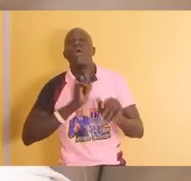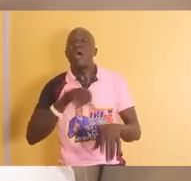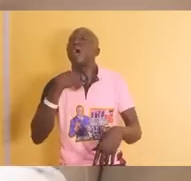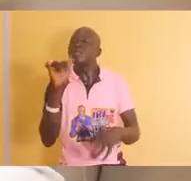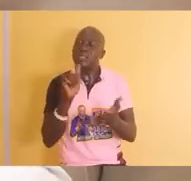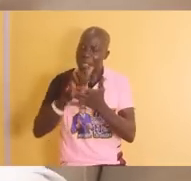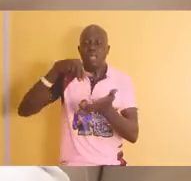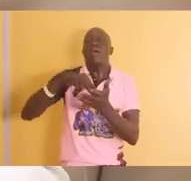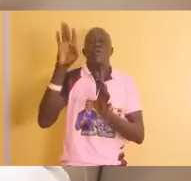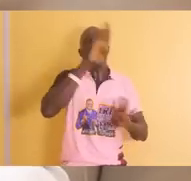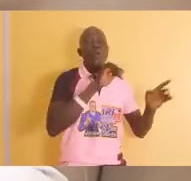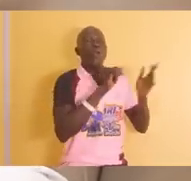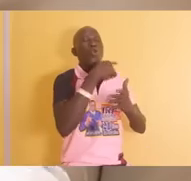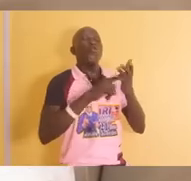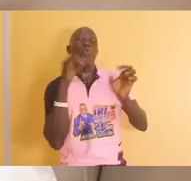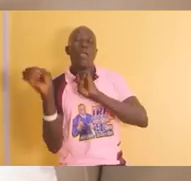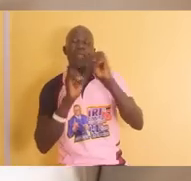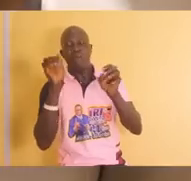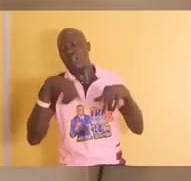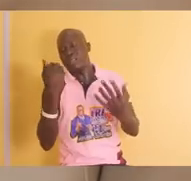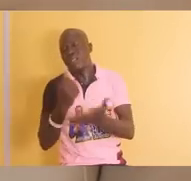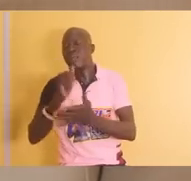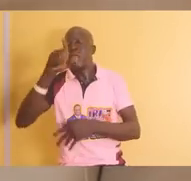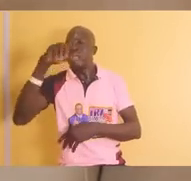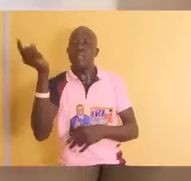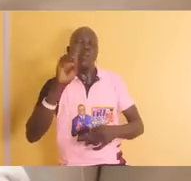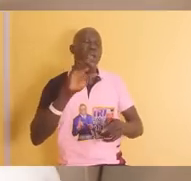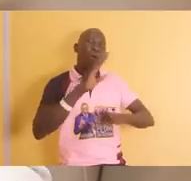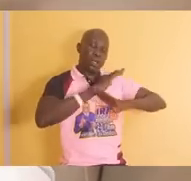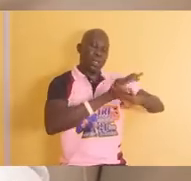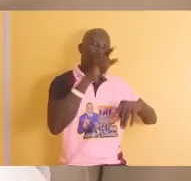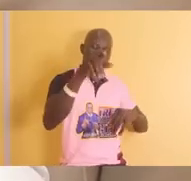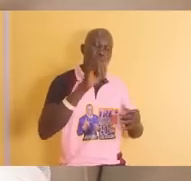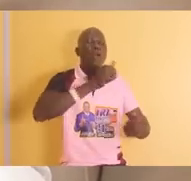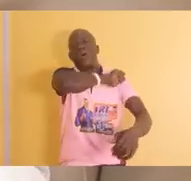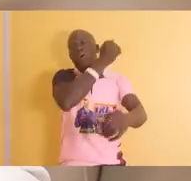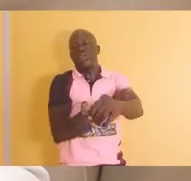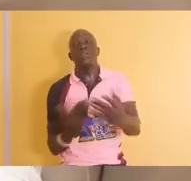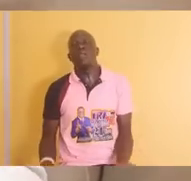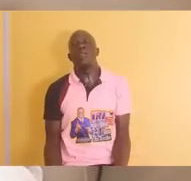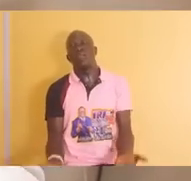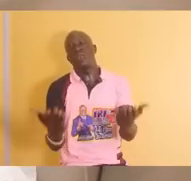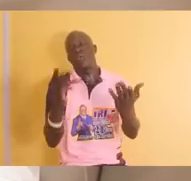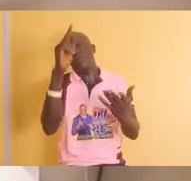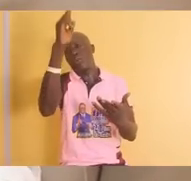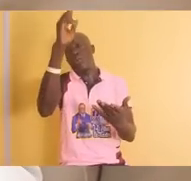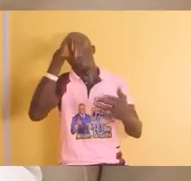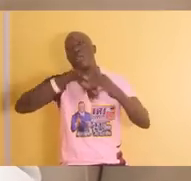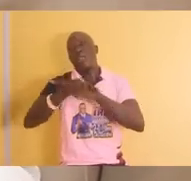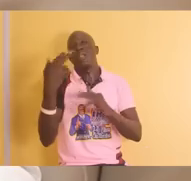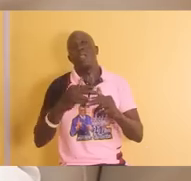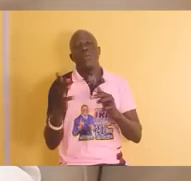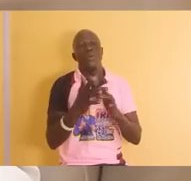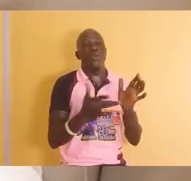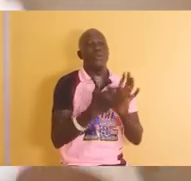corny will be go bamba le some if you want down do see your life as be a year the day amen and be the